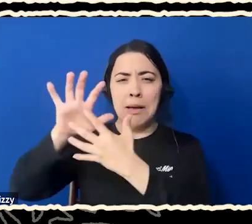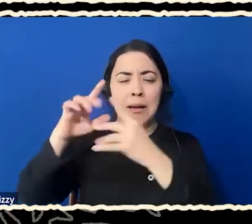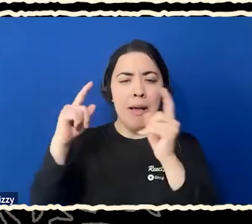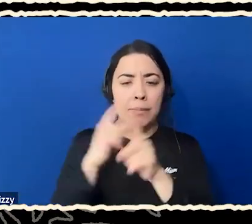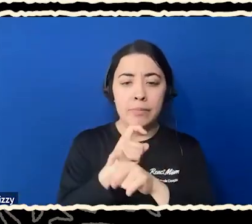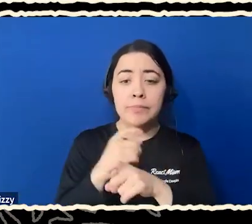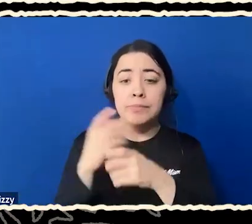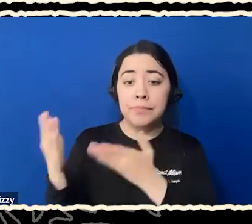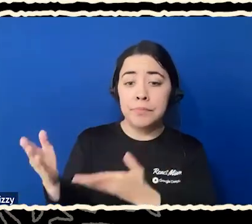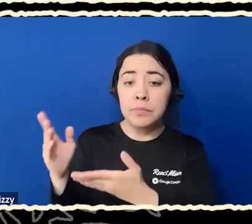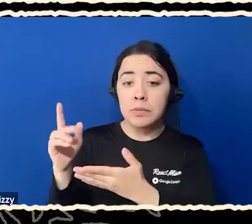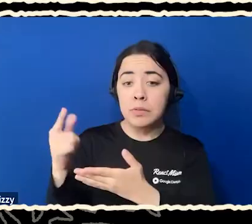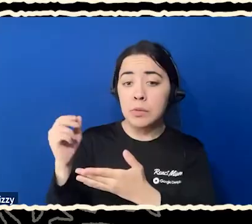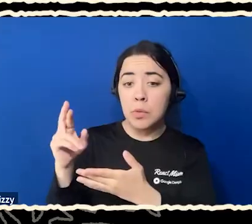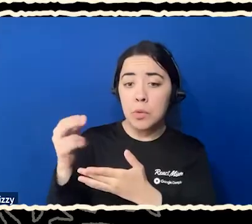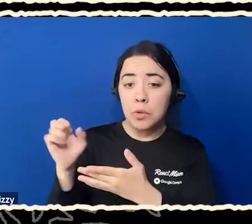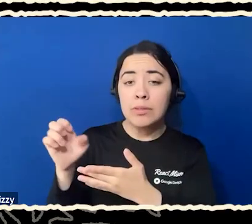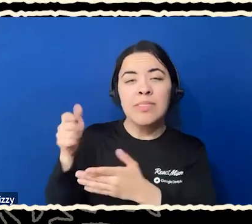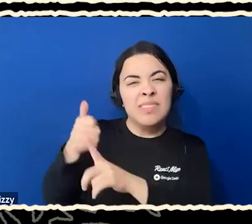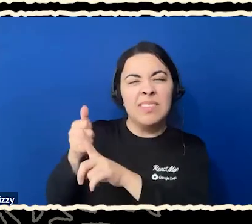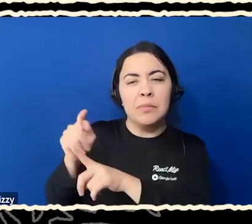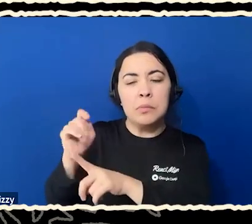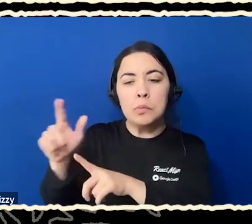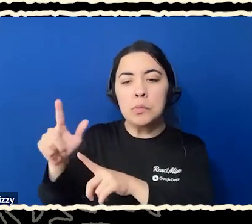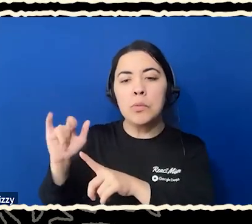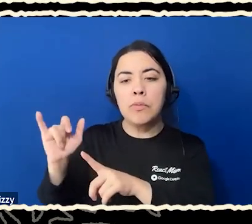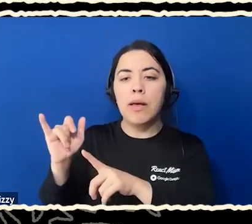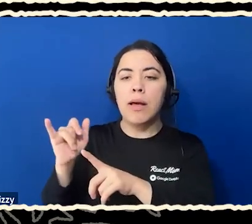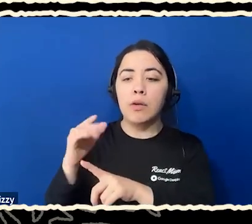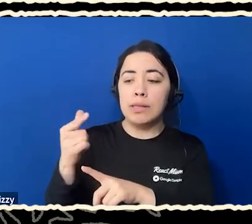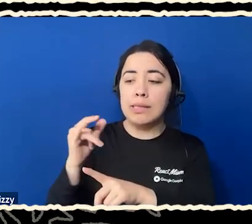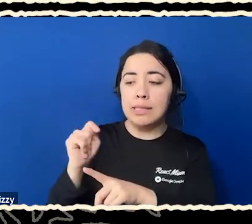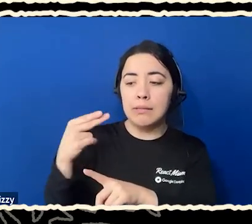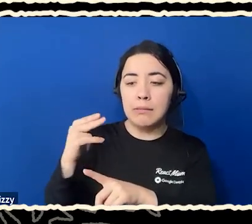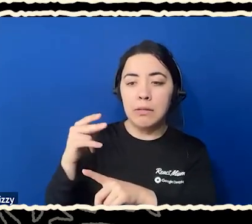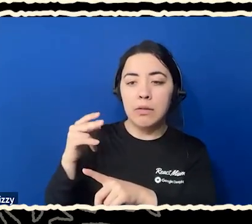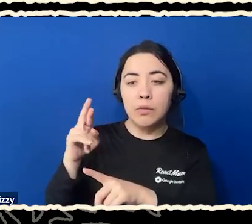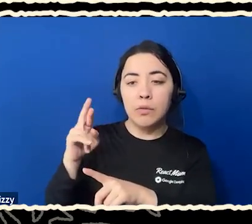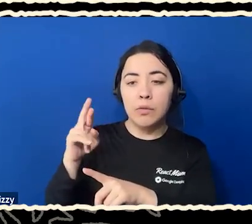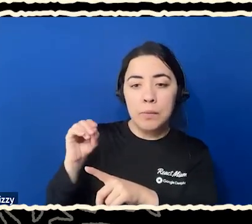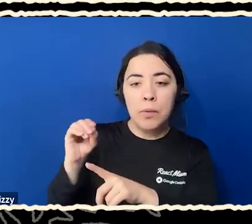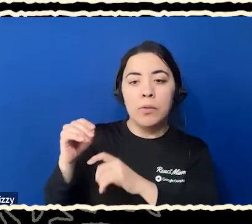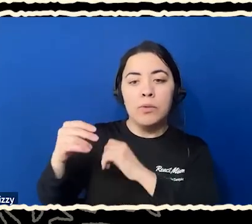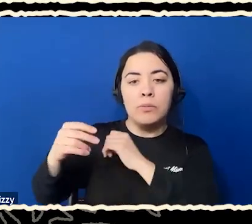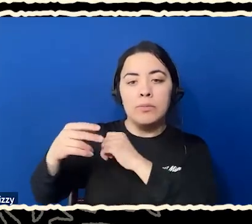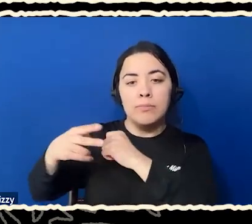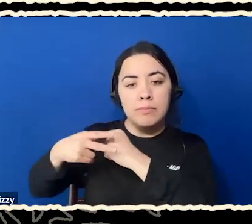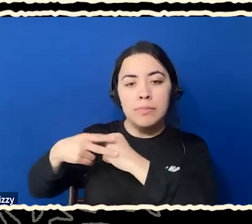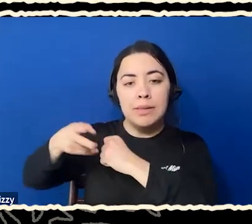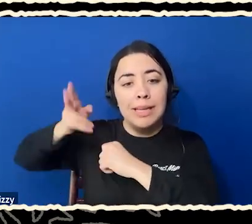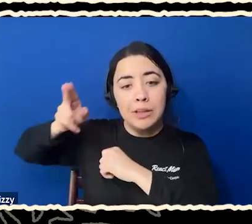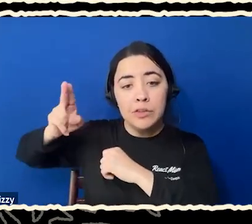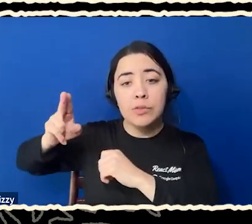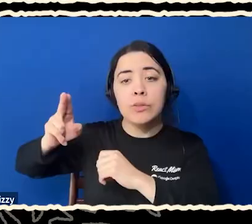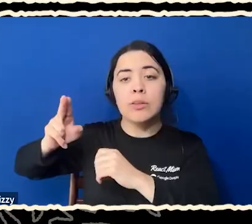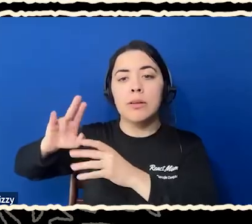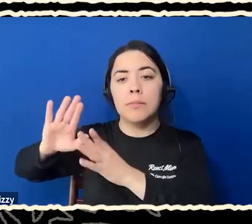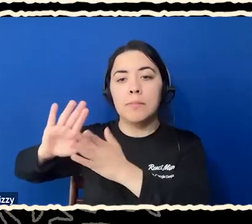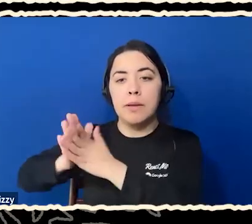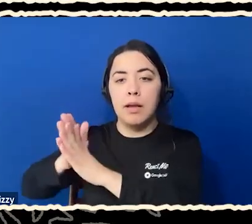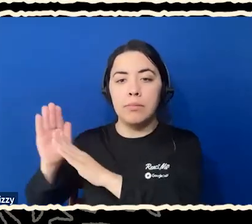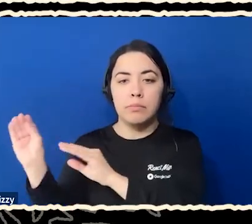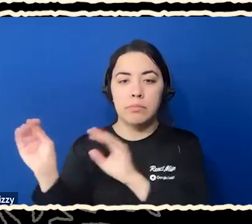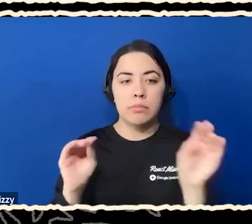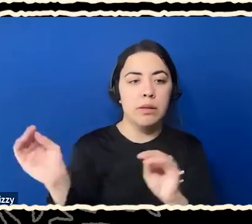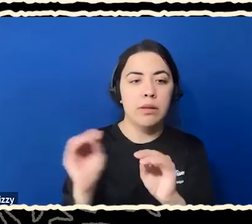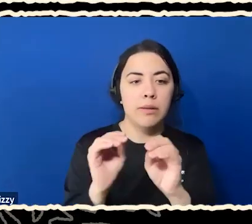history and lets you visualize it. Each dot is a file, lines are folders. The yellow lines, red